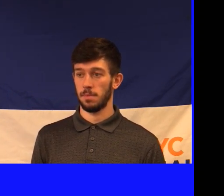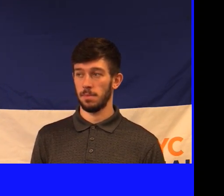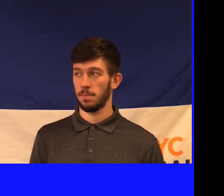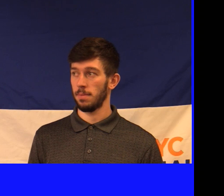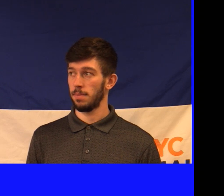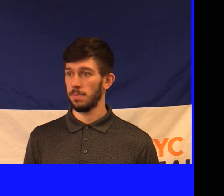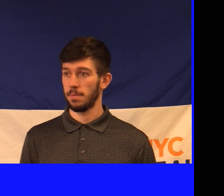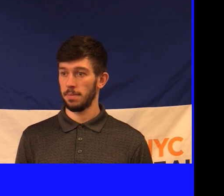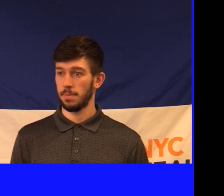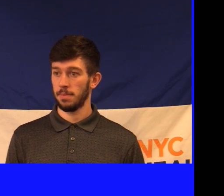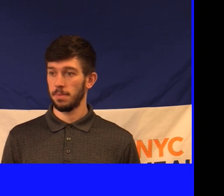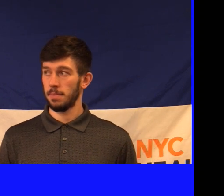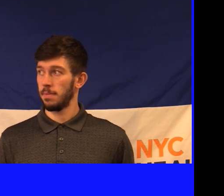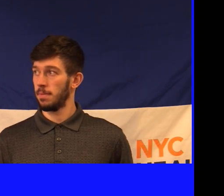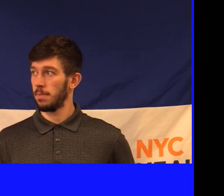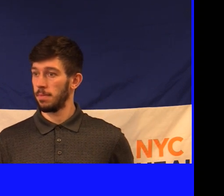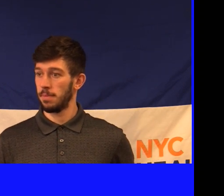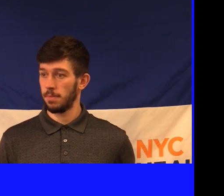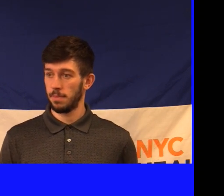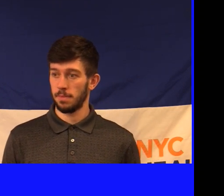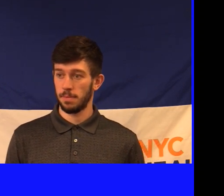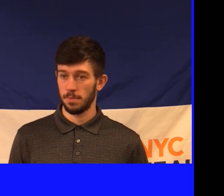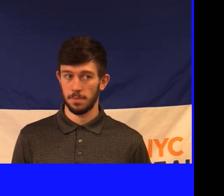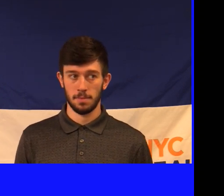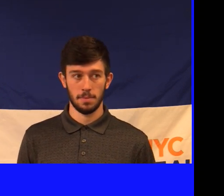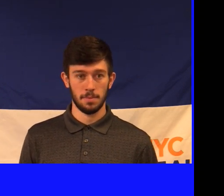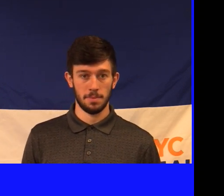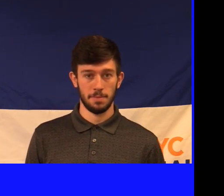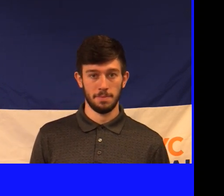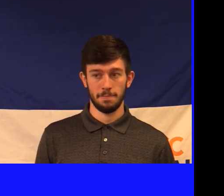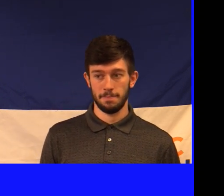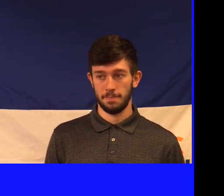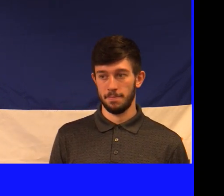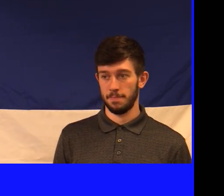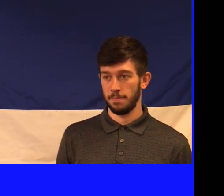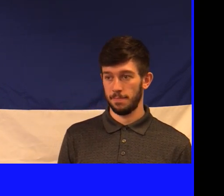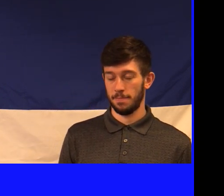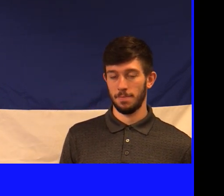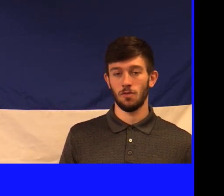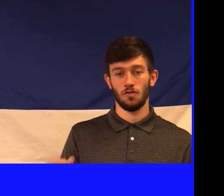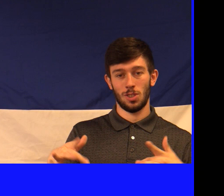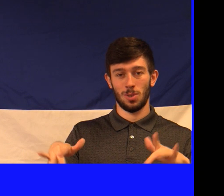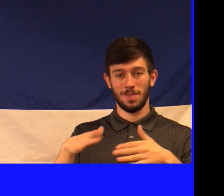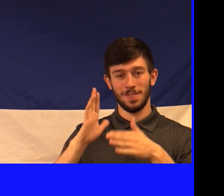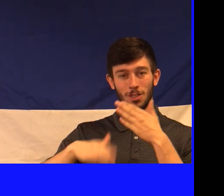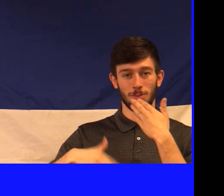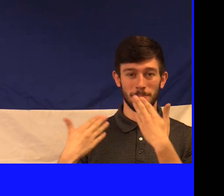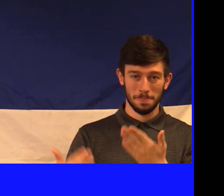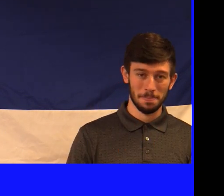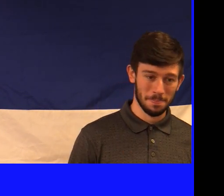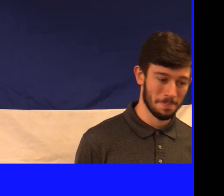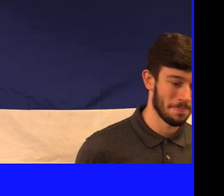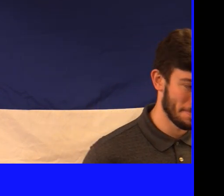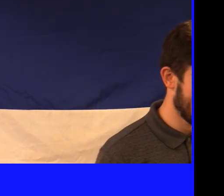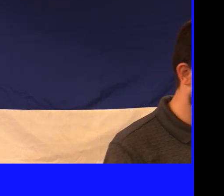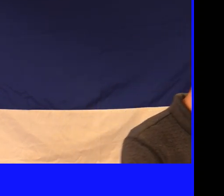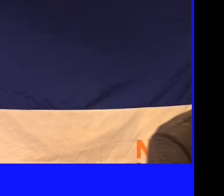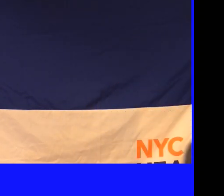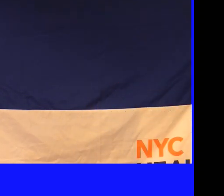need the reporter again, or are we done with this record? No, we're done with the recording. Thank you very much. Thank you. With the